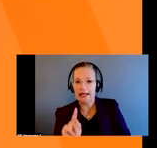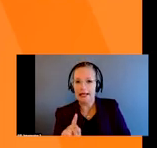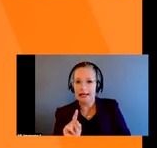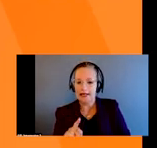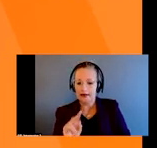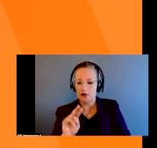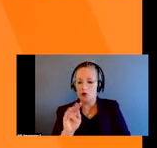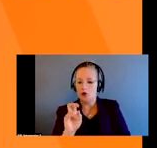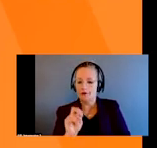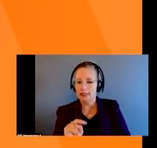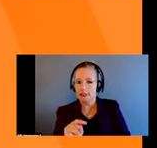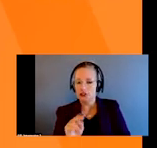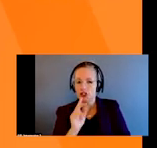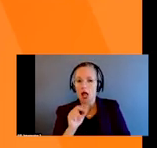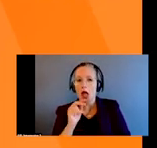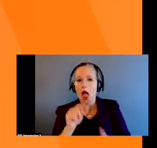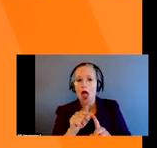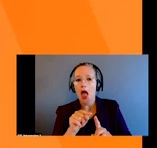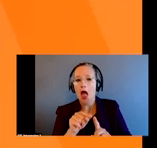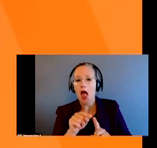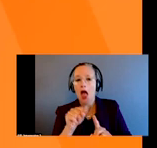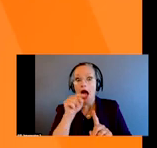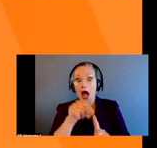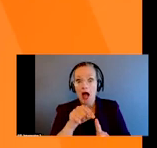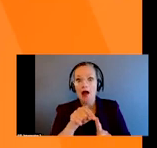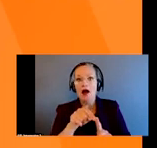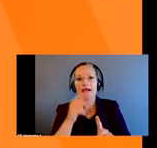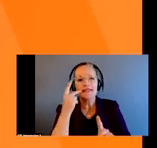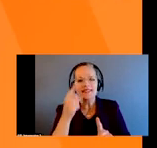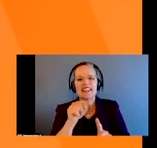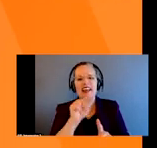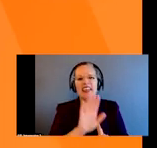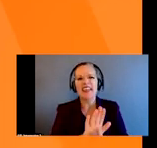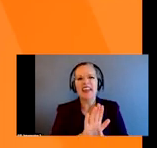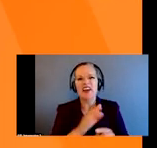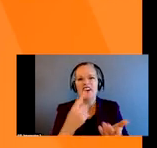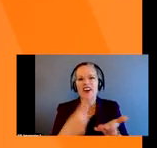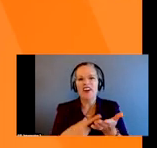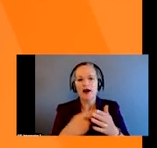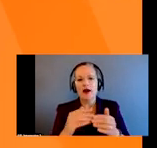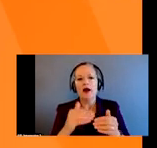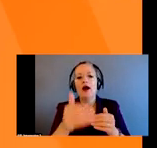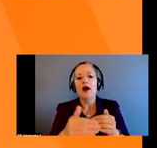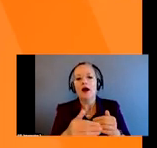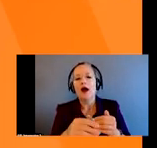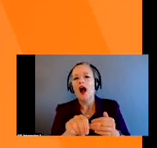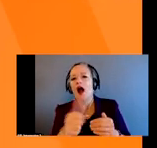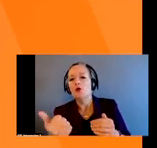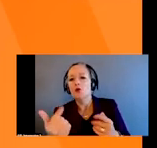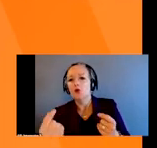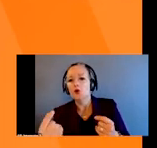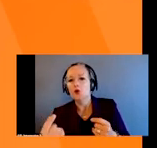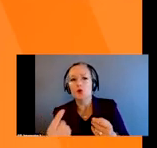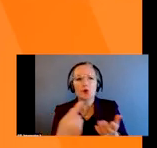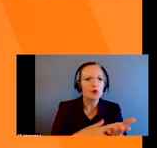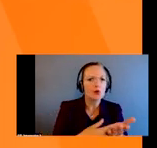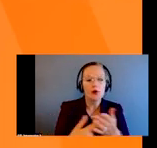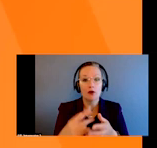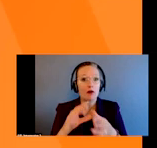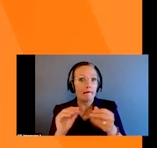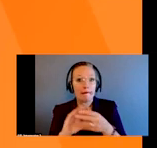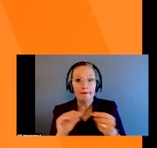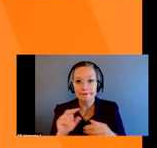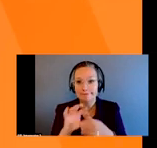they were posting. So there's going to be a whole bunch of conversations that are already happening, and they're going to be commenting on the news. They're going to be commenting